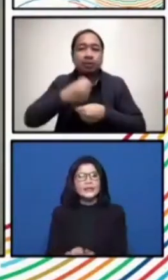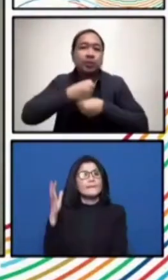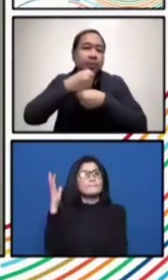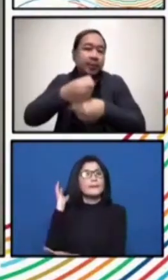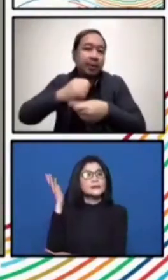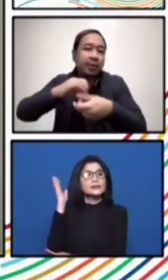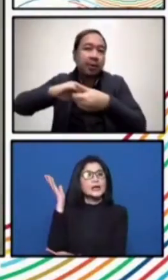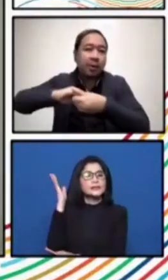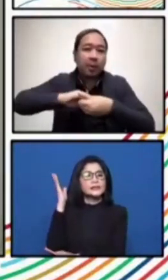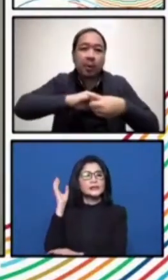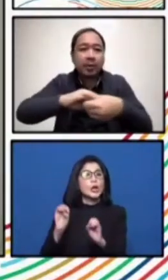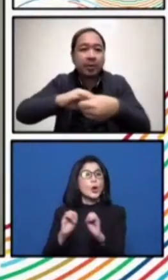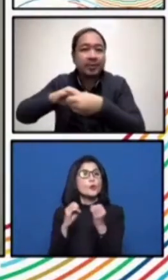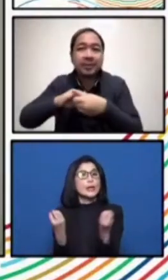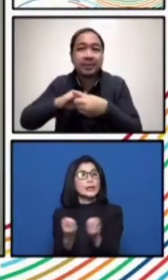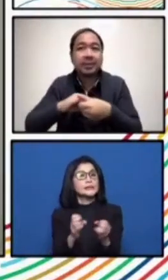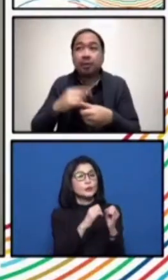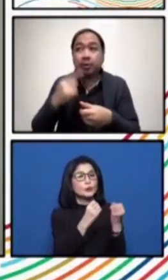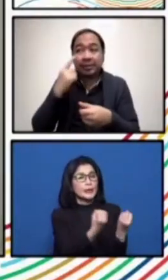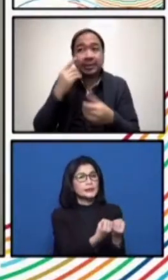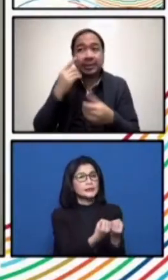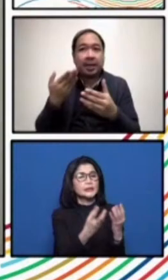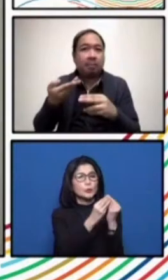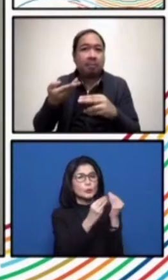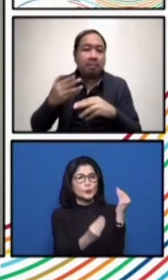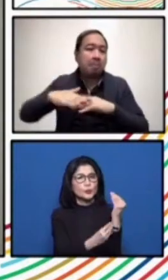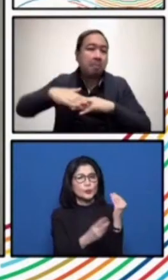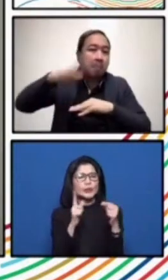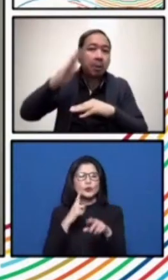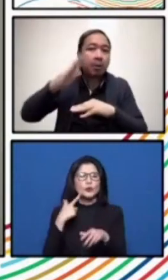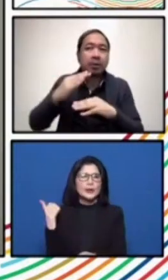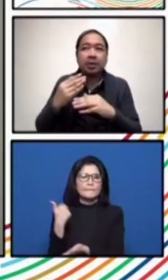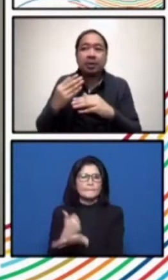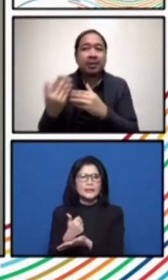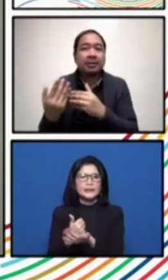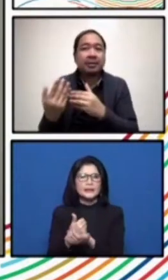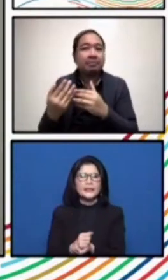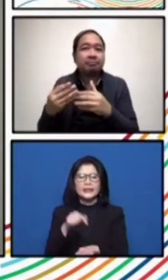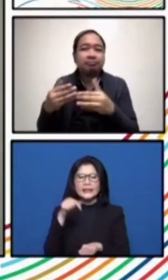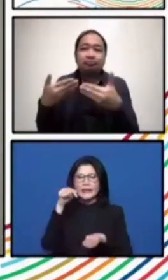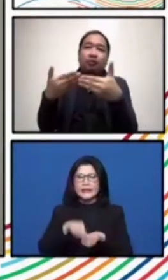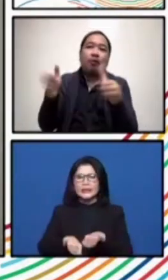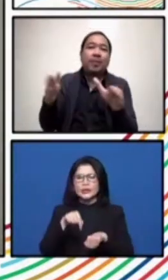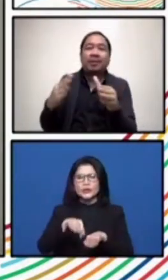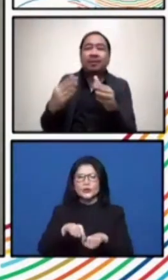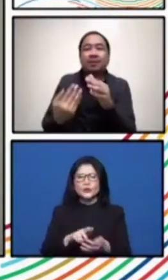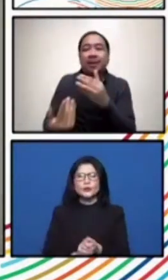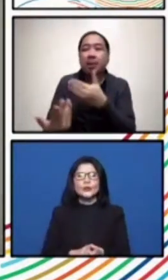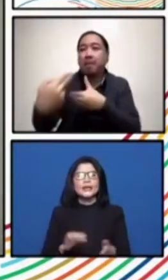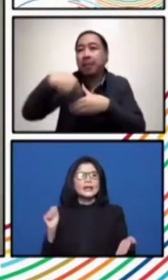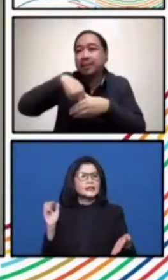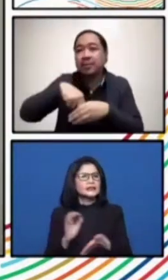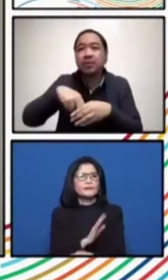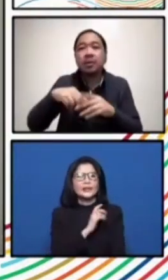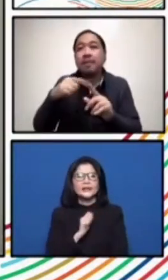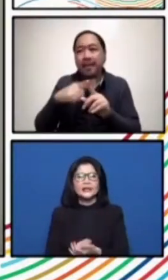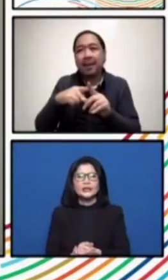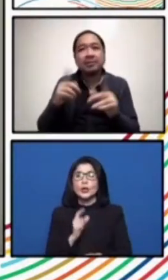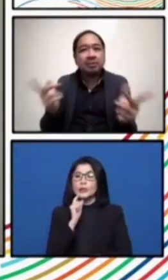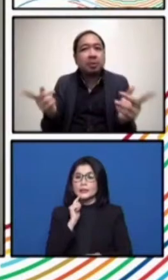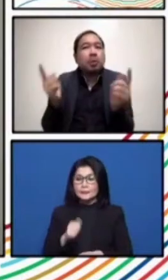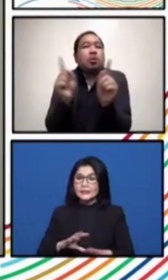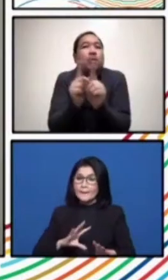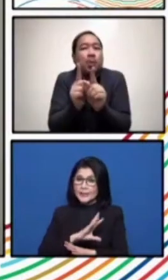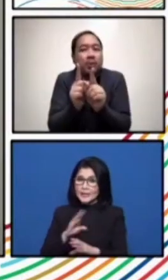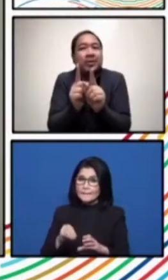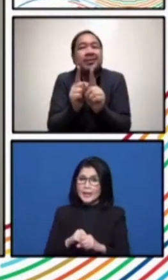because we have increased successfully increased opportunities for participation meaningful participation and co-design but the resources